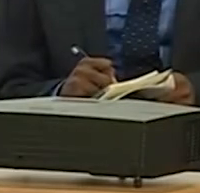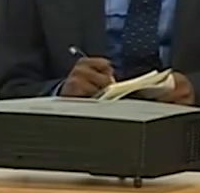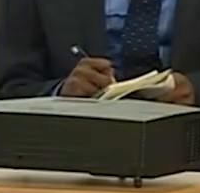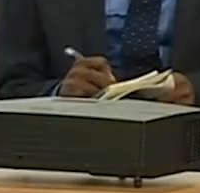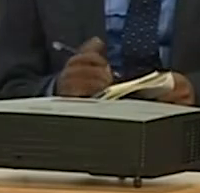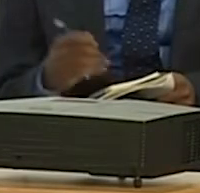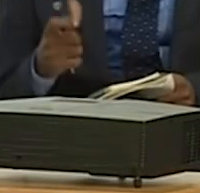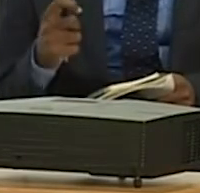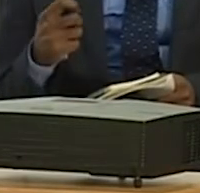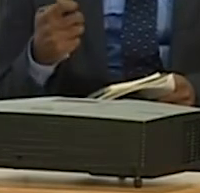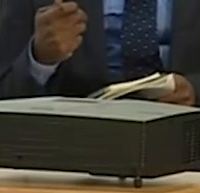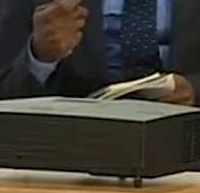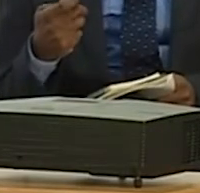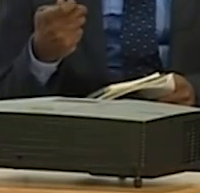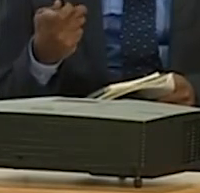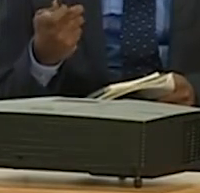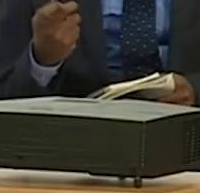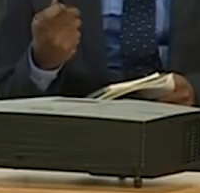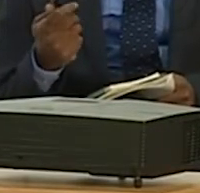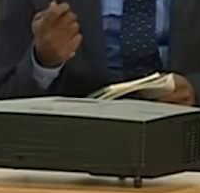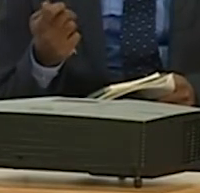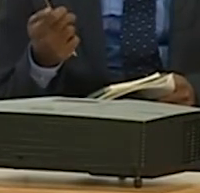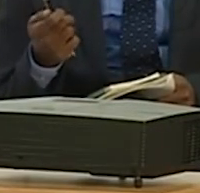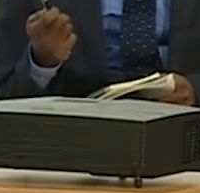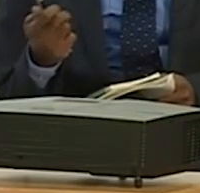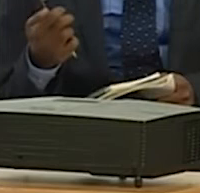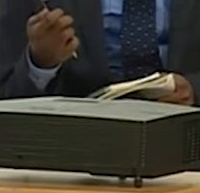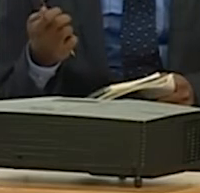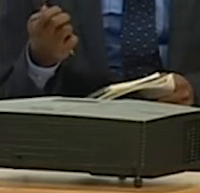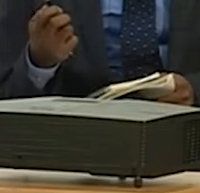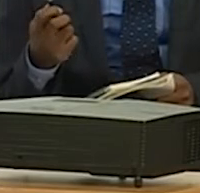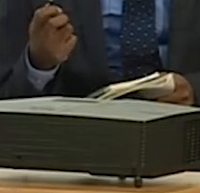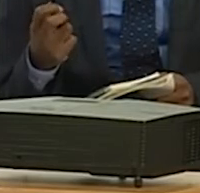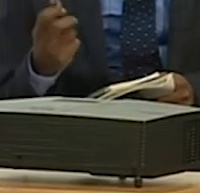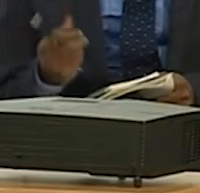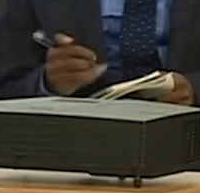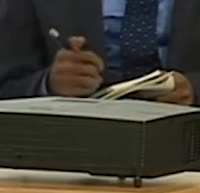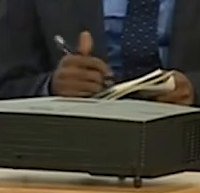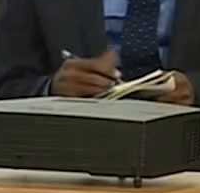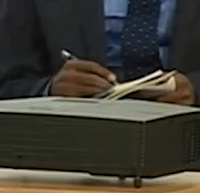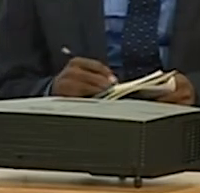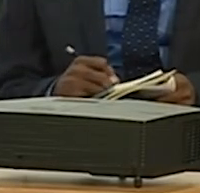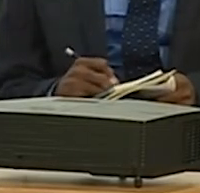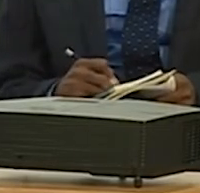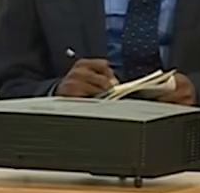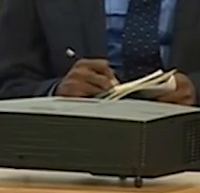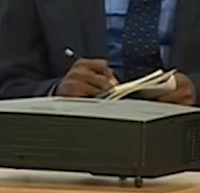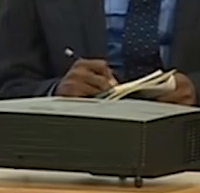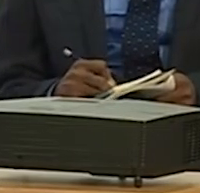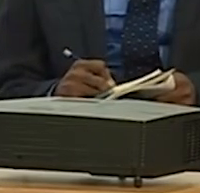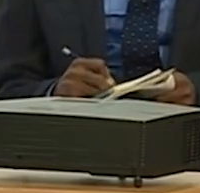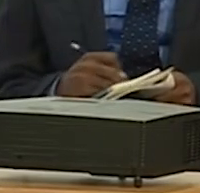2 million test, I think we should start from the student suggestion anyway. My last